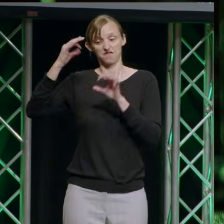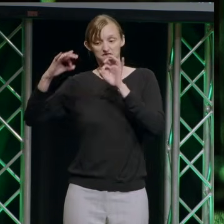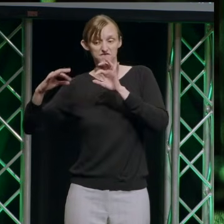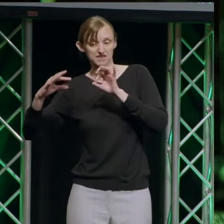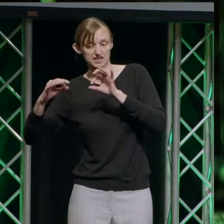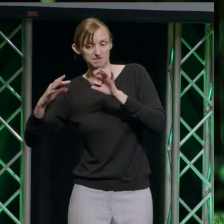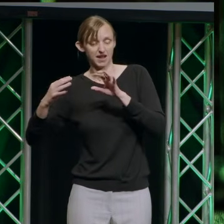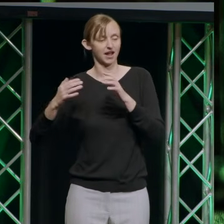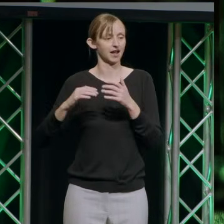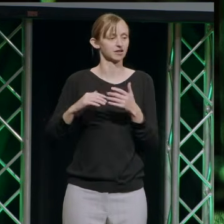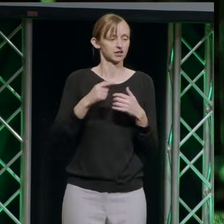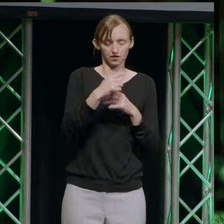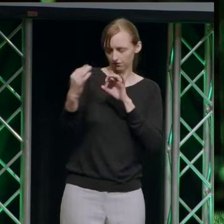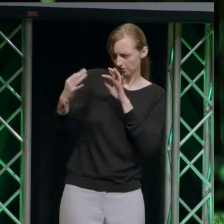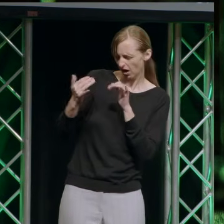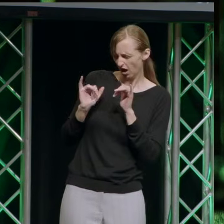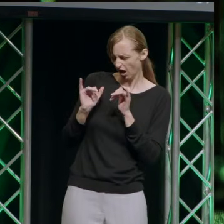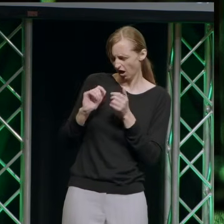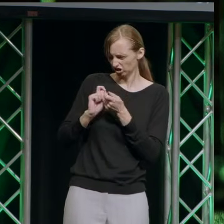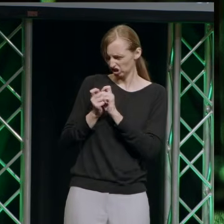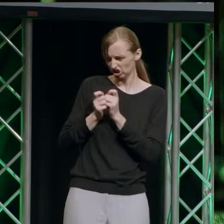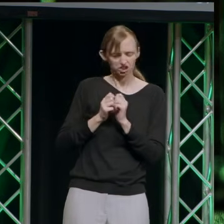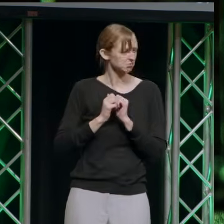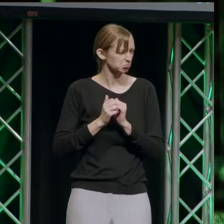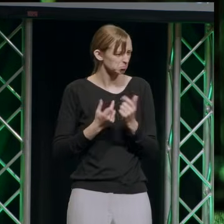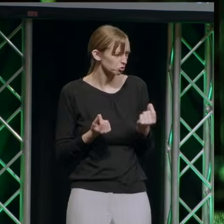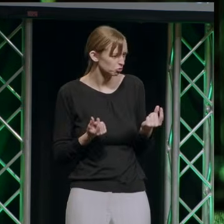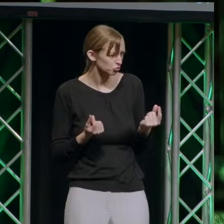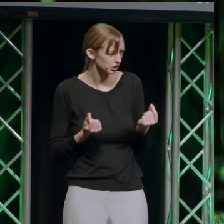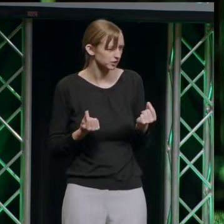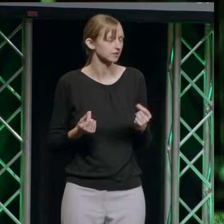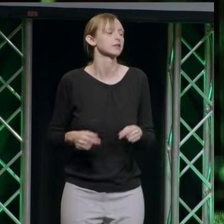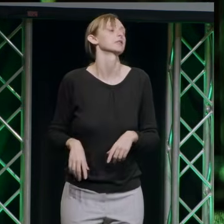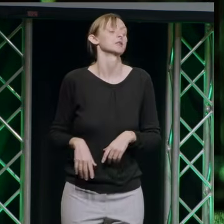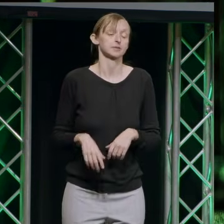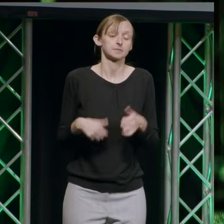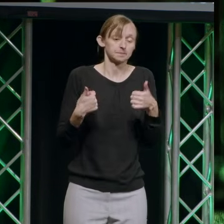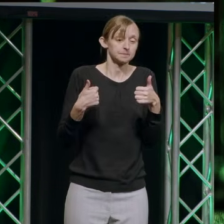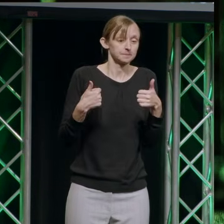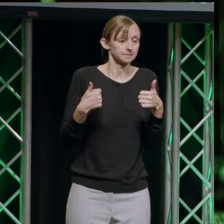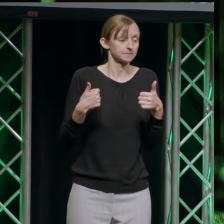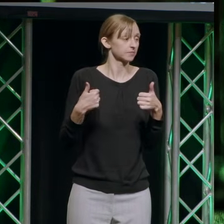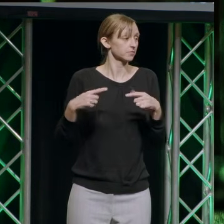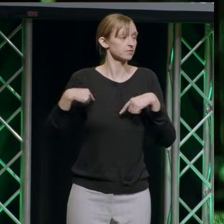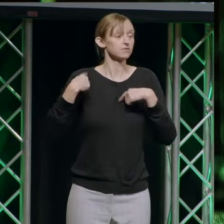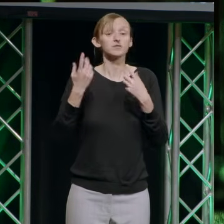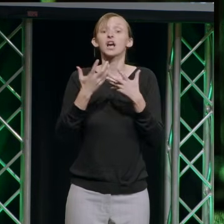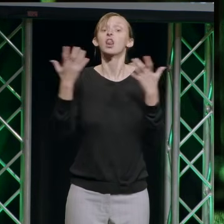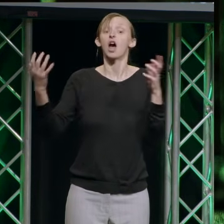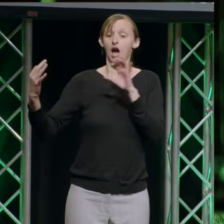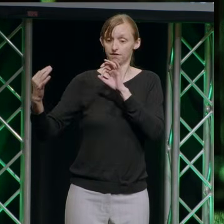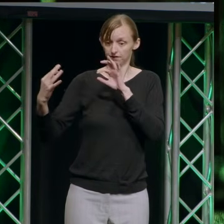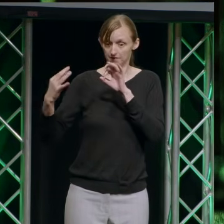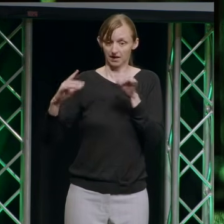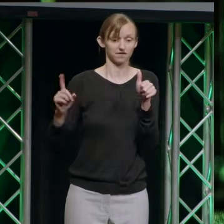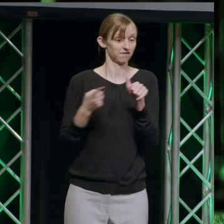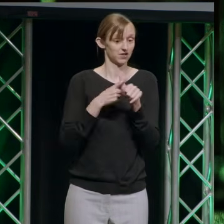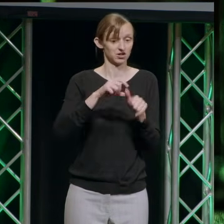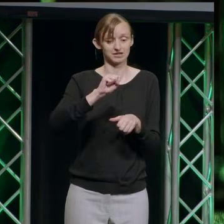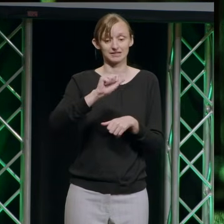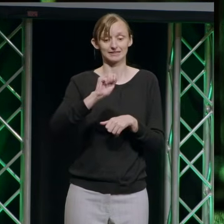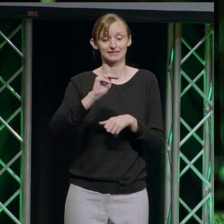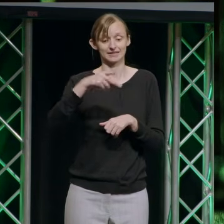all adjusting to that feedback? Yeah, absolutely. So we've received a lot of feedback. The first samples that